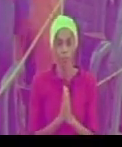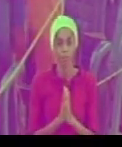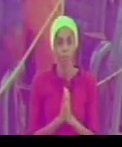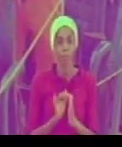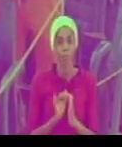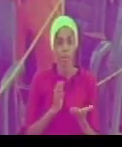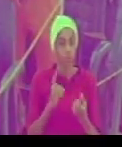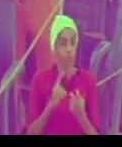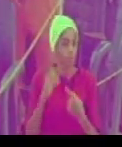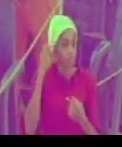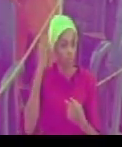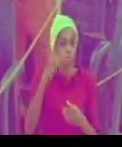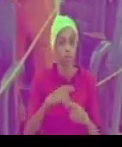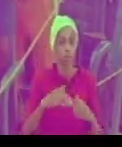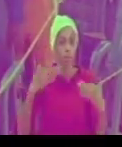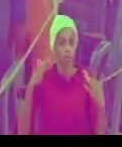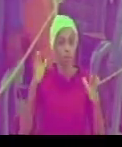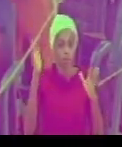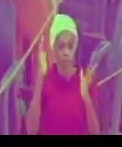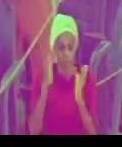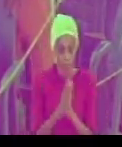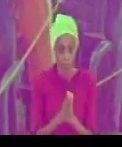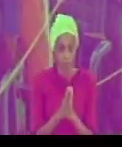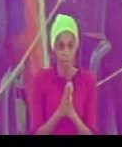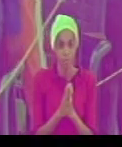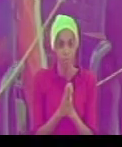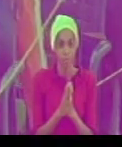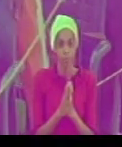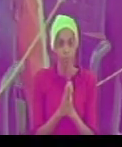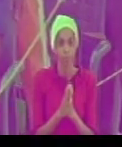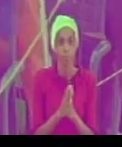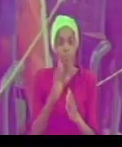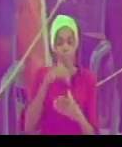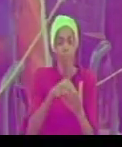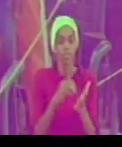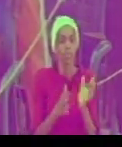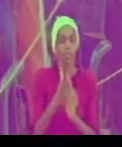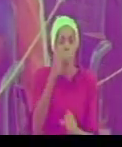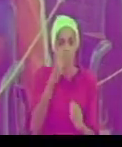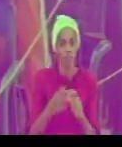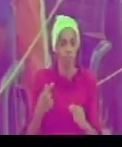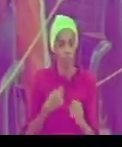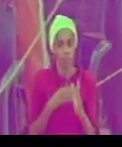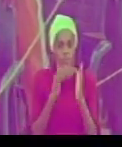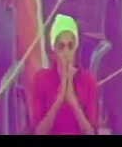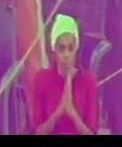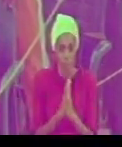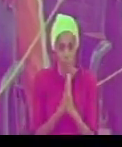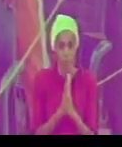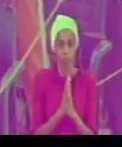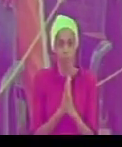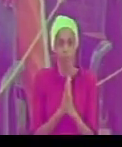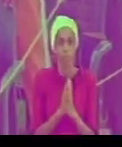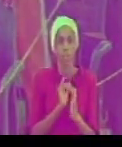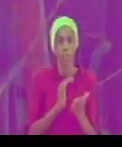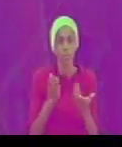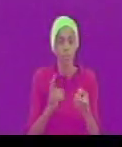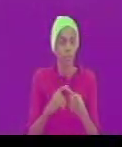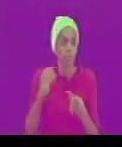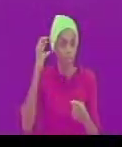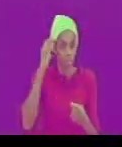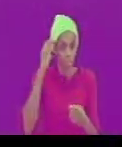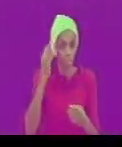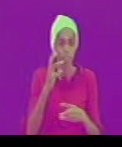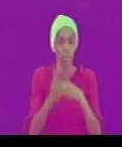pray. I want to hear intercontinental amen. In Jesus' name we pray. Now I want to